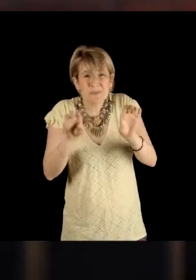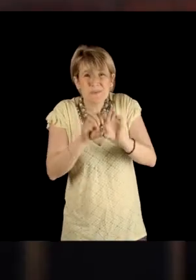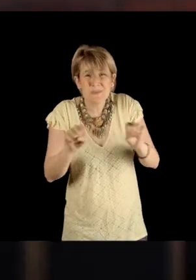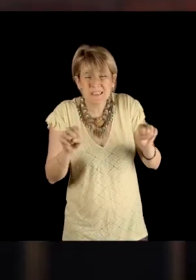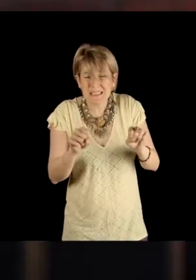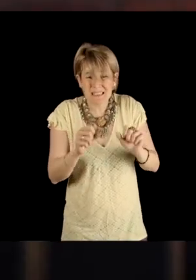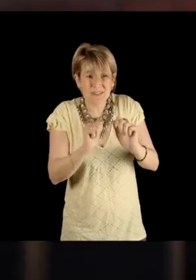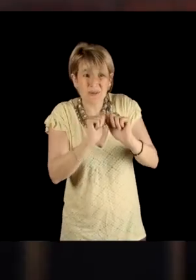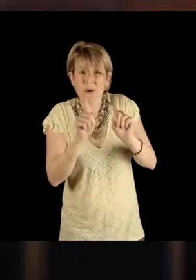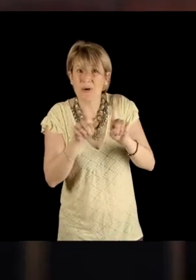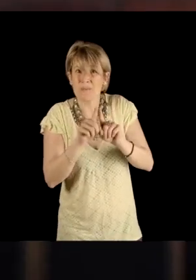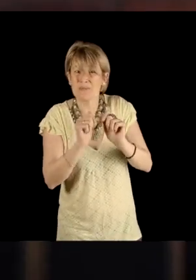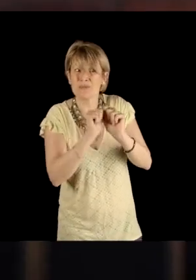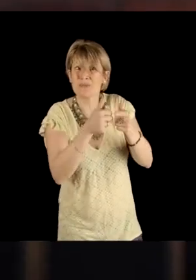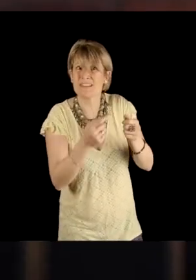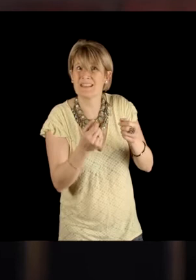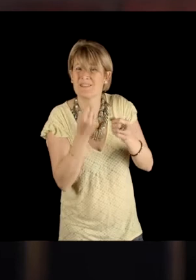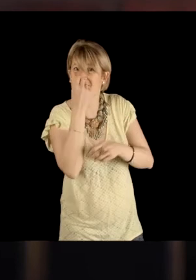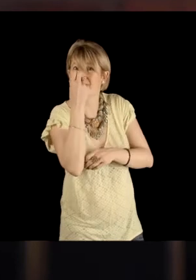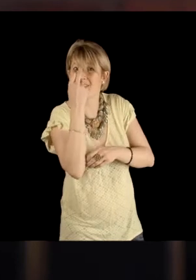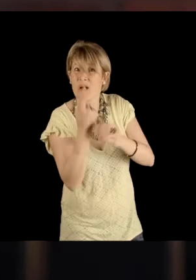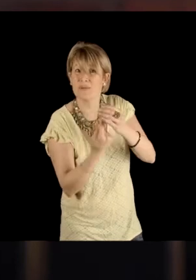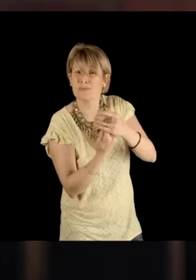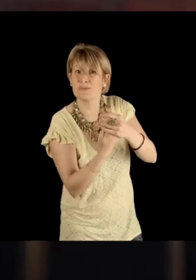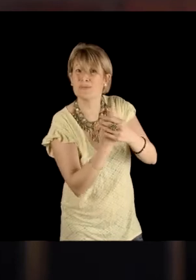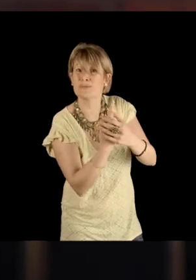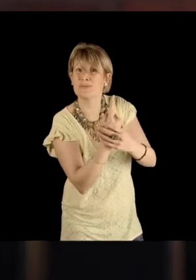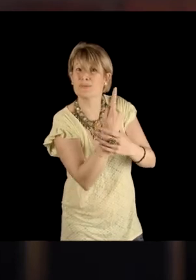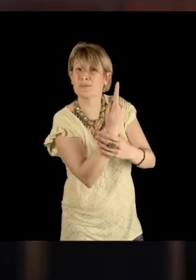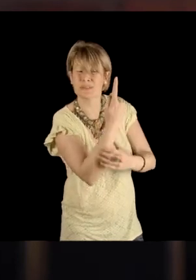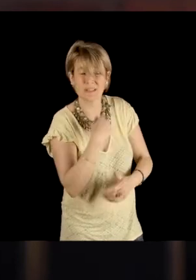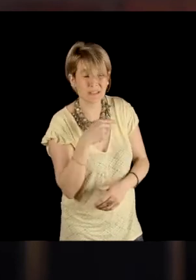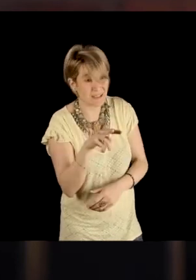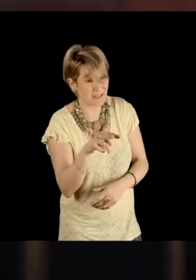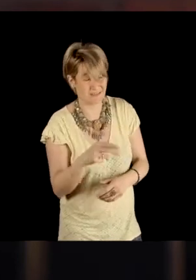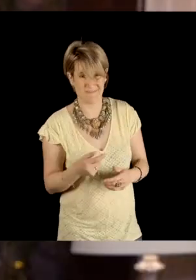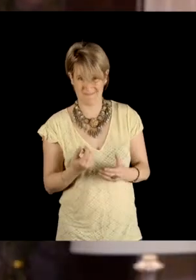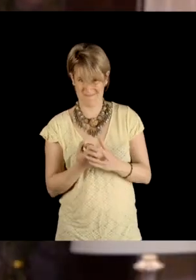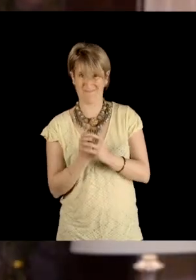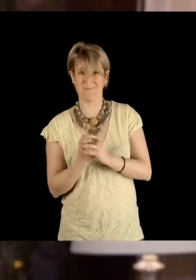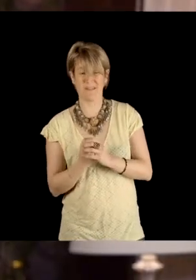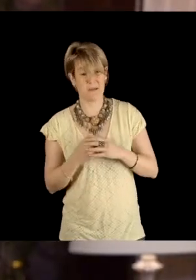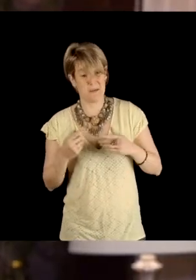And how? Think that they are going in the form of smoke.